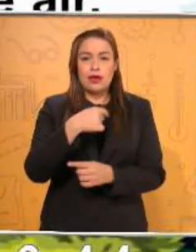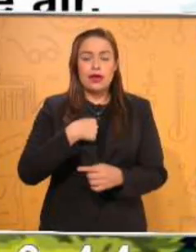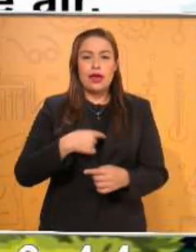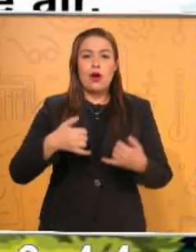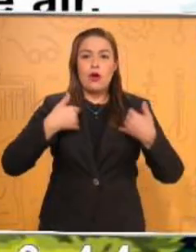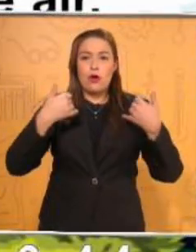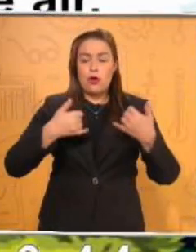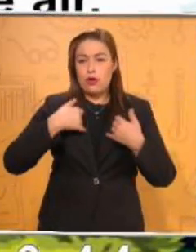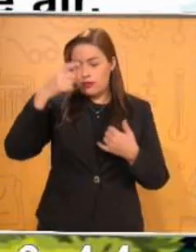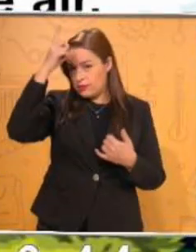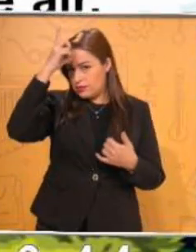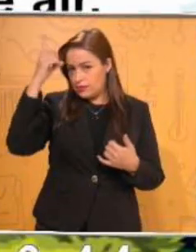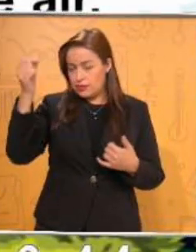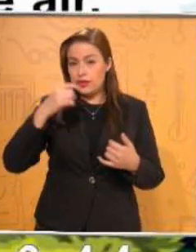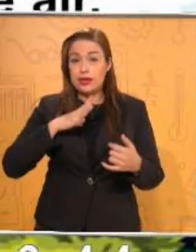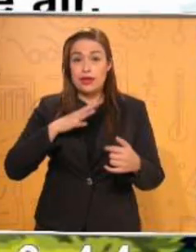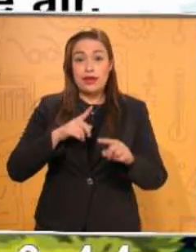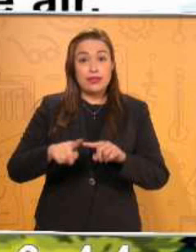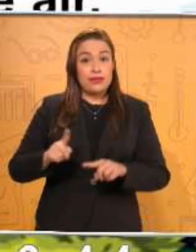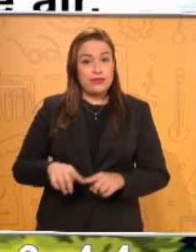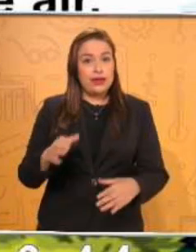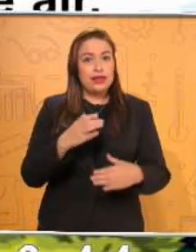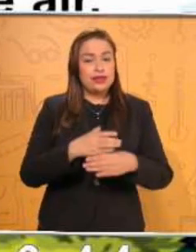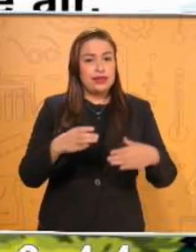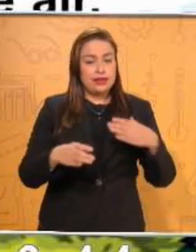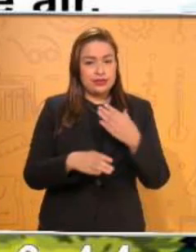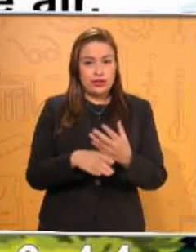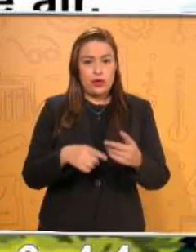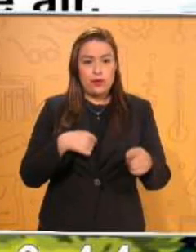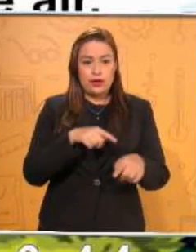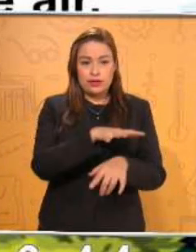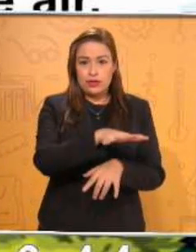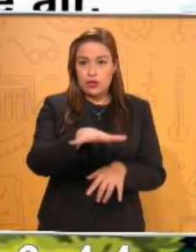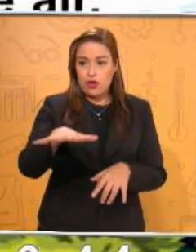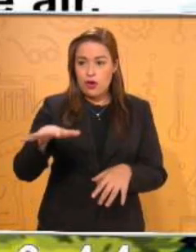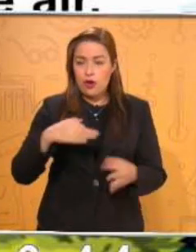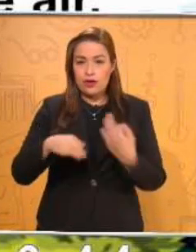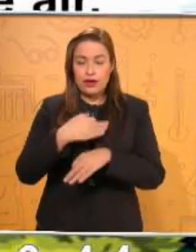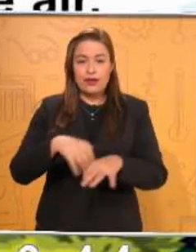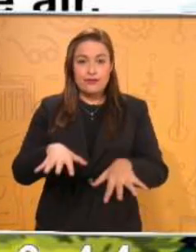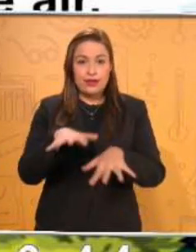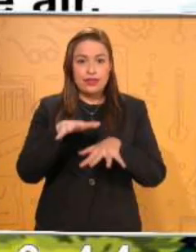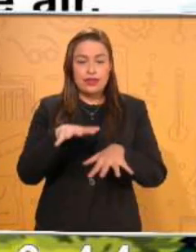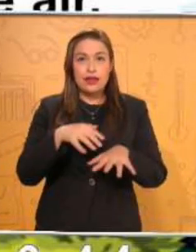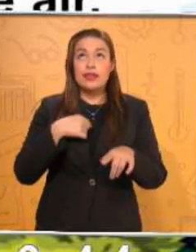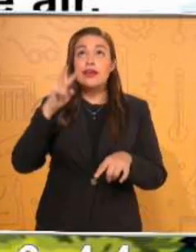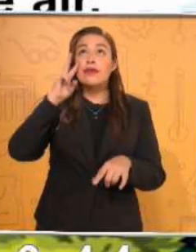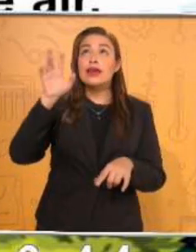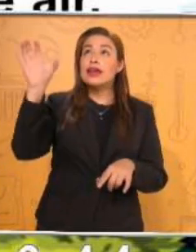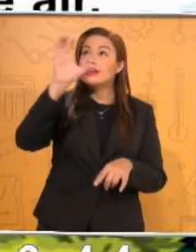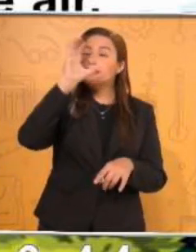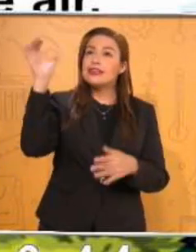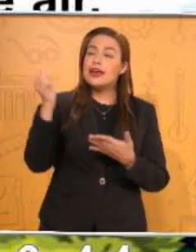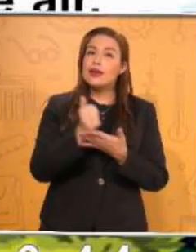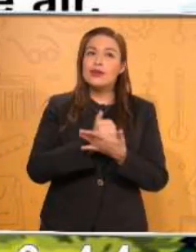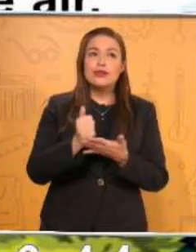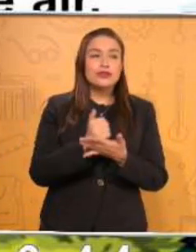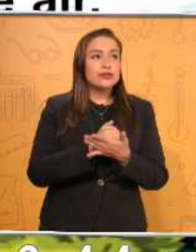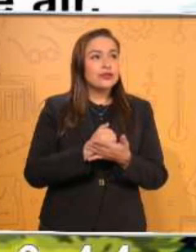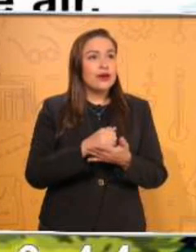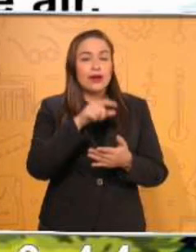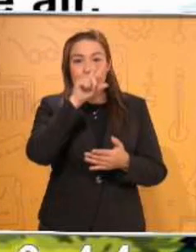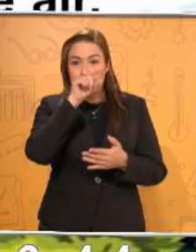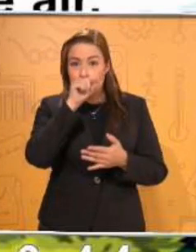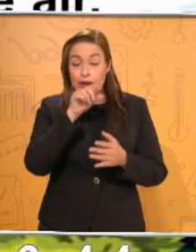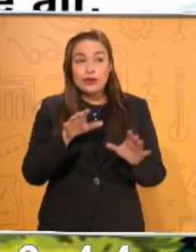doing different things. The weather was fantastic. The sky was blue and the birds were